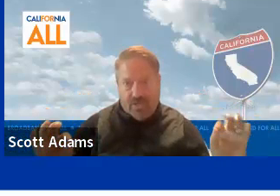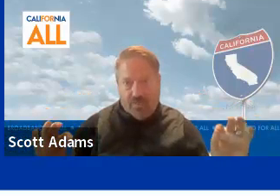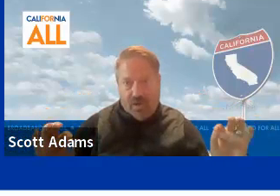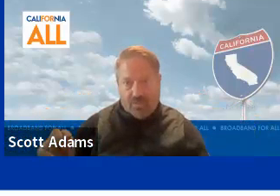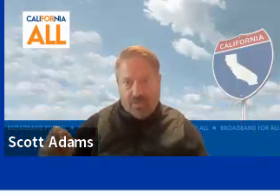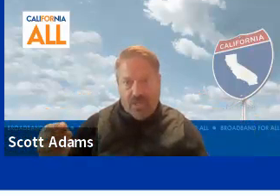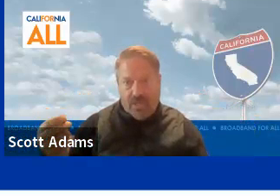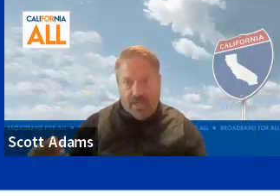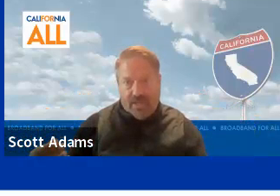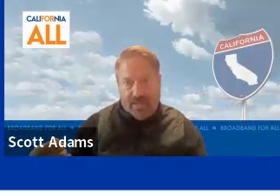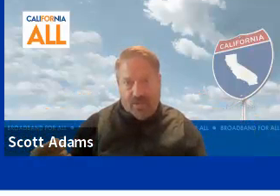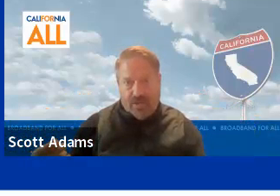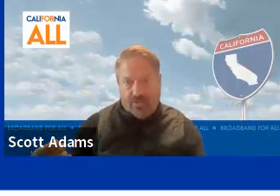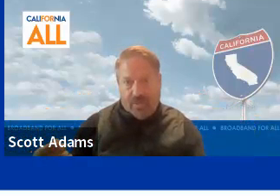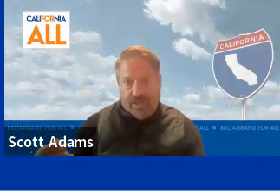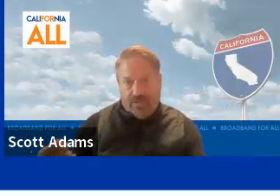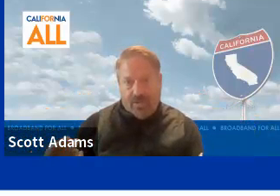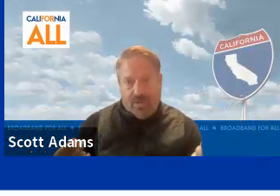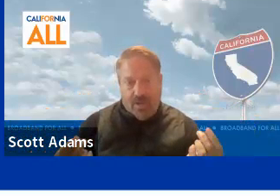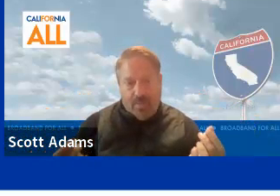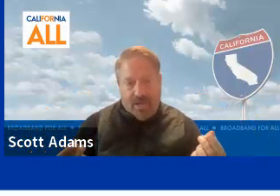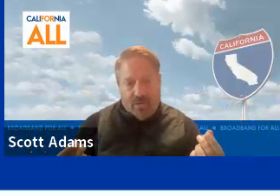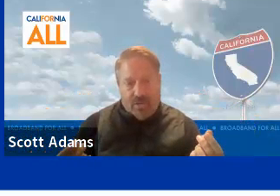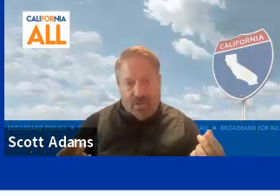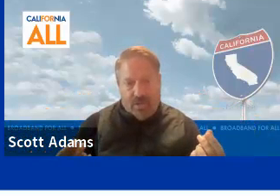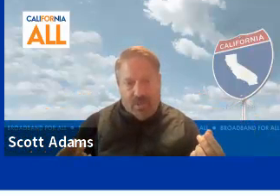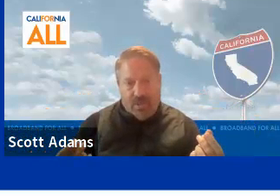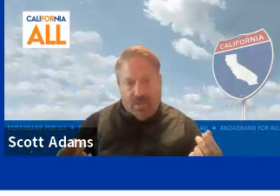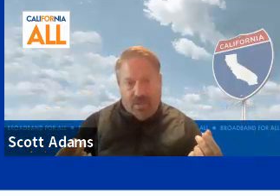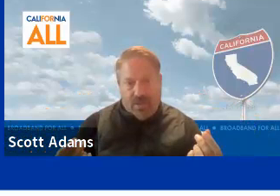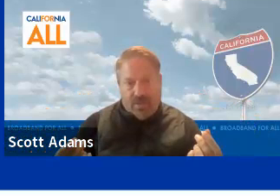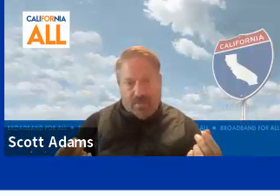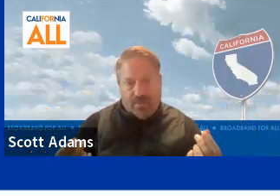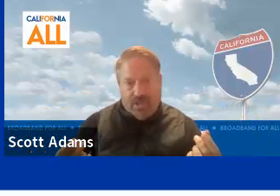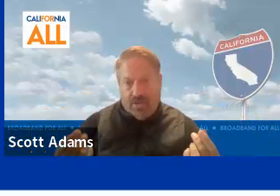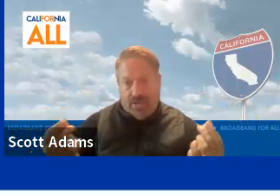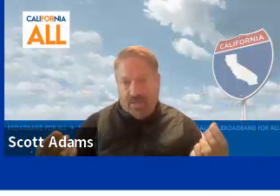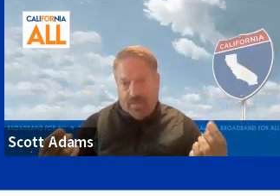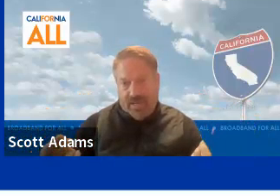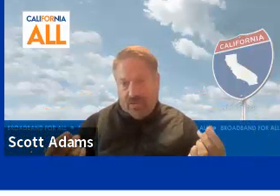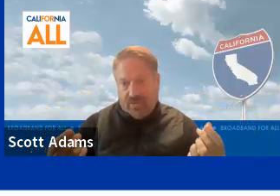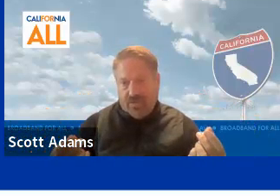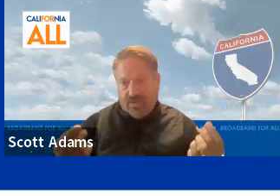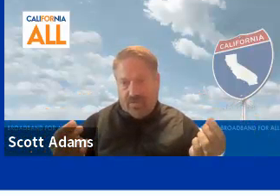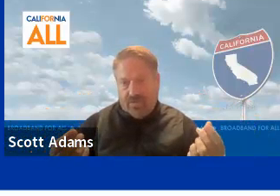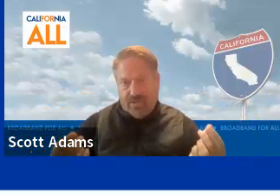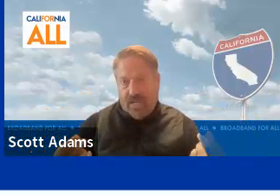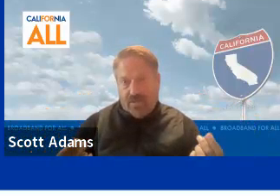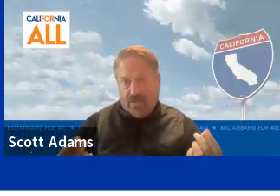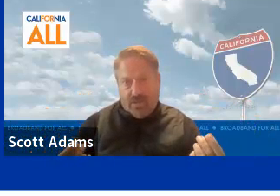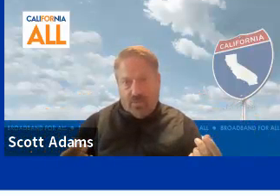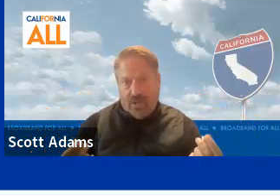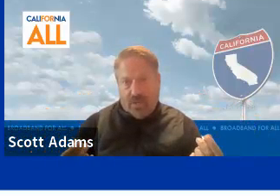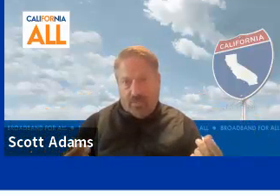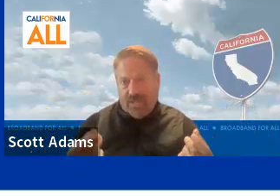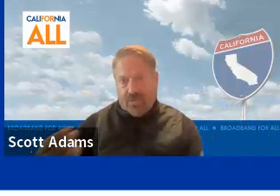and unique problems in the healthcare space about you know, that the panelists have